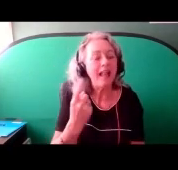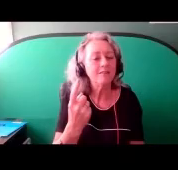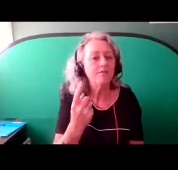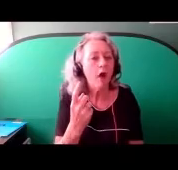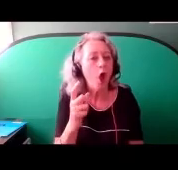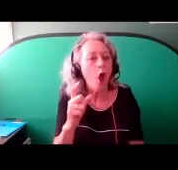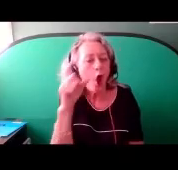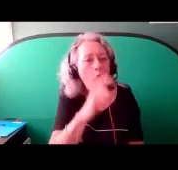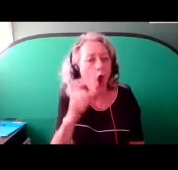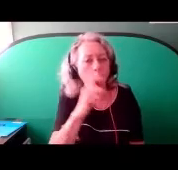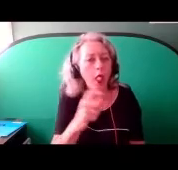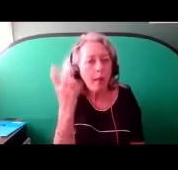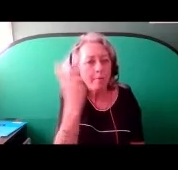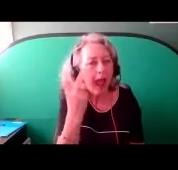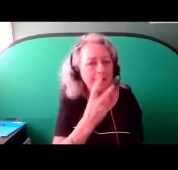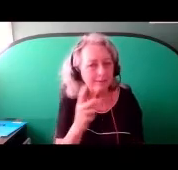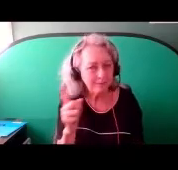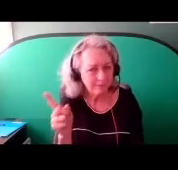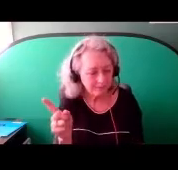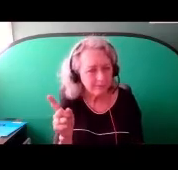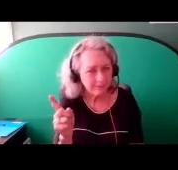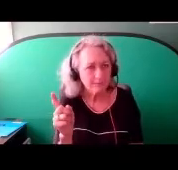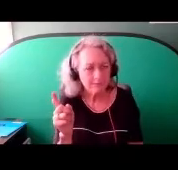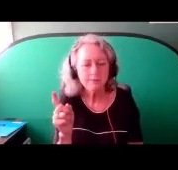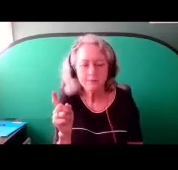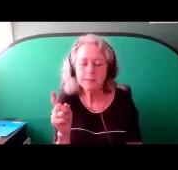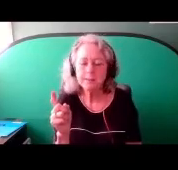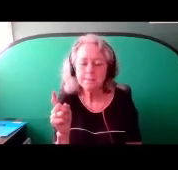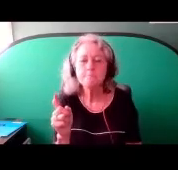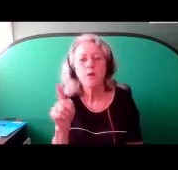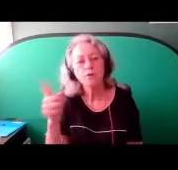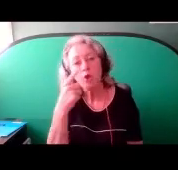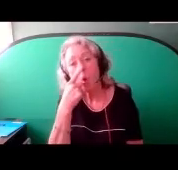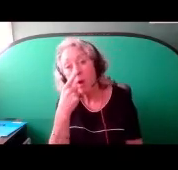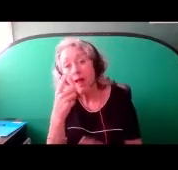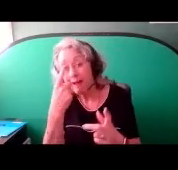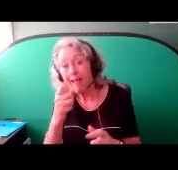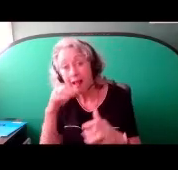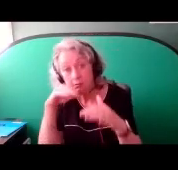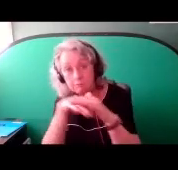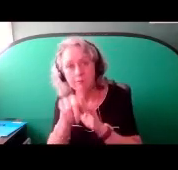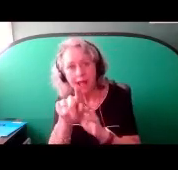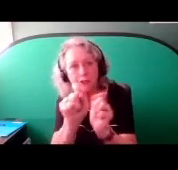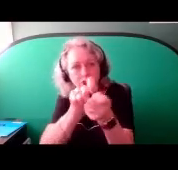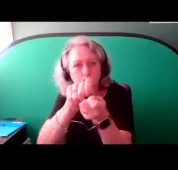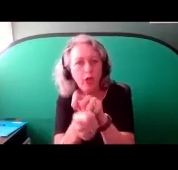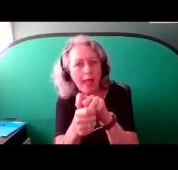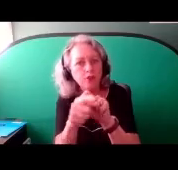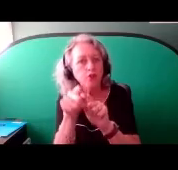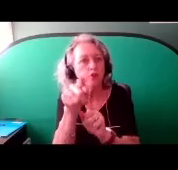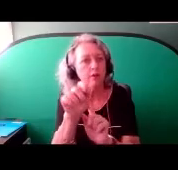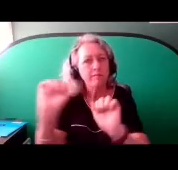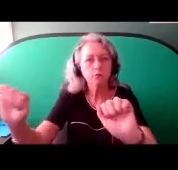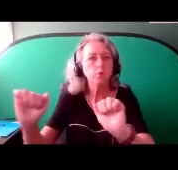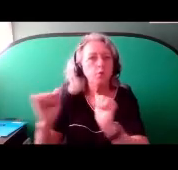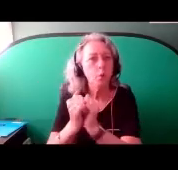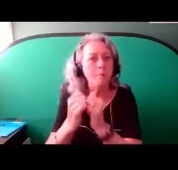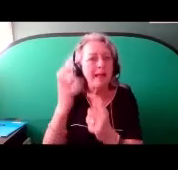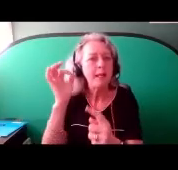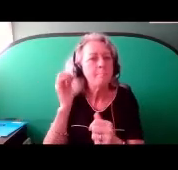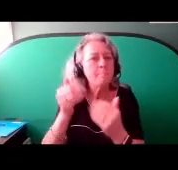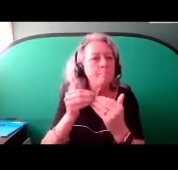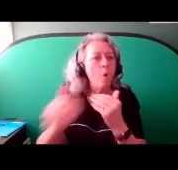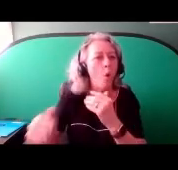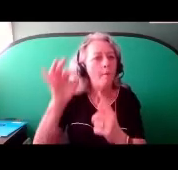out better for others. So it's something that you can really go into and really personalise that. It's something that you would